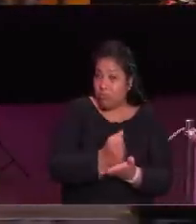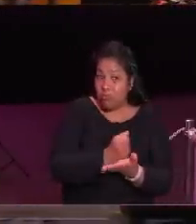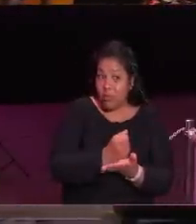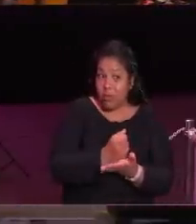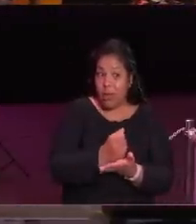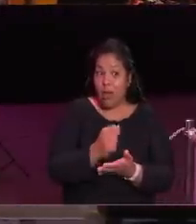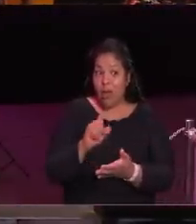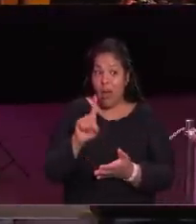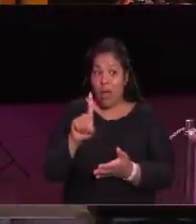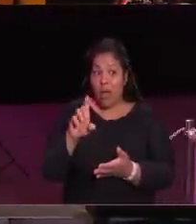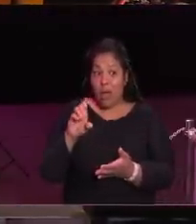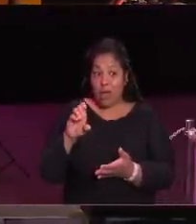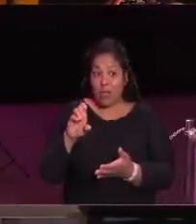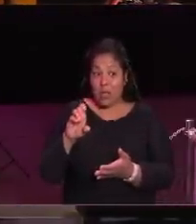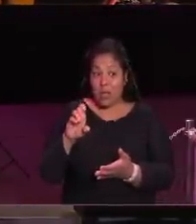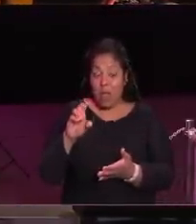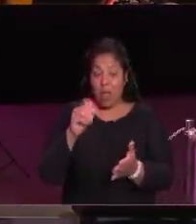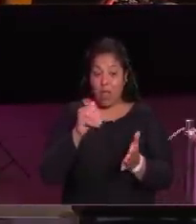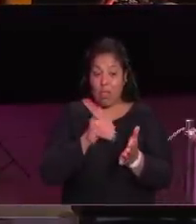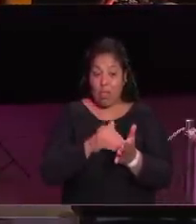over $100,000.